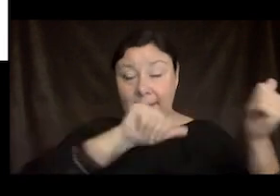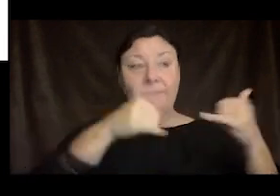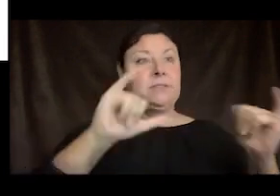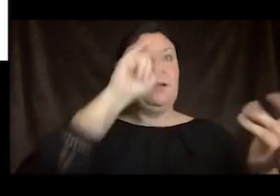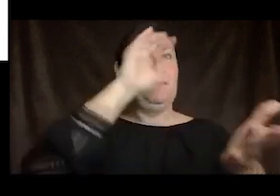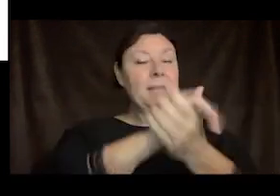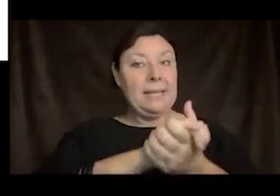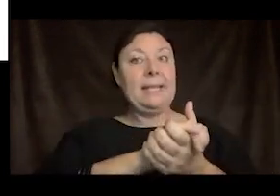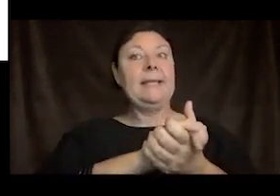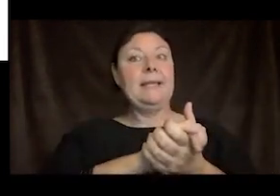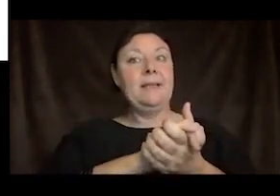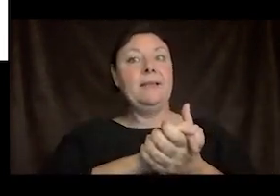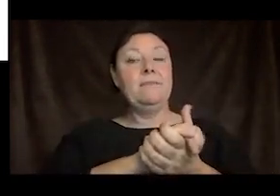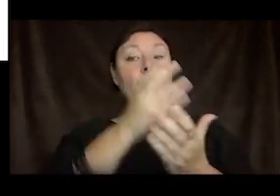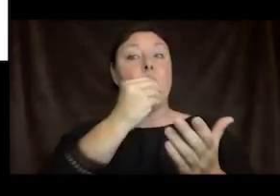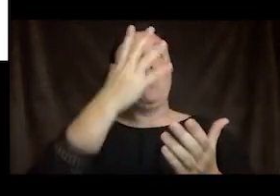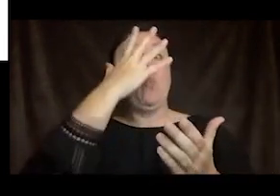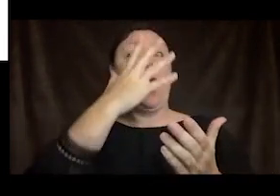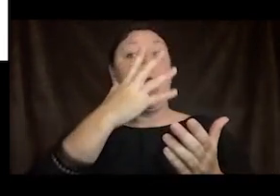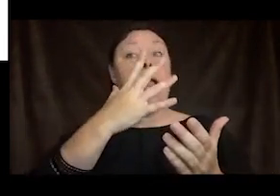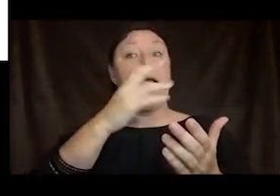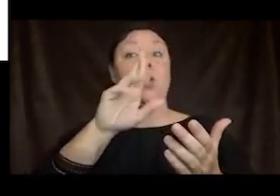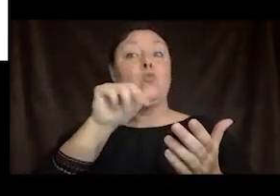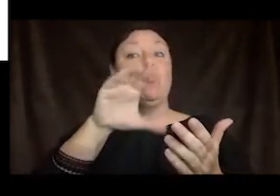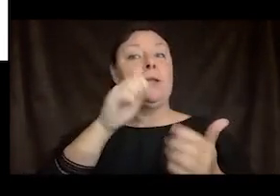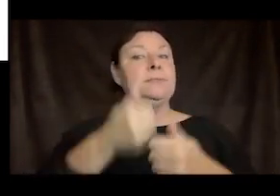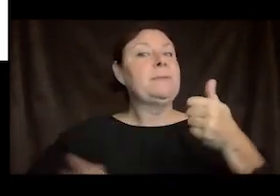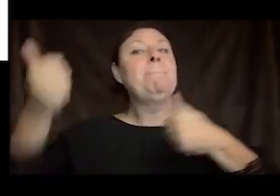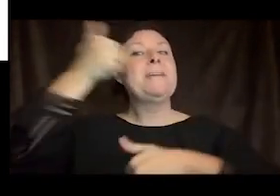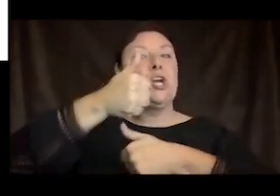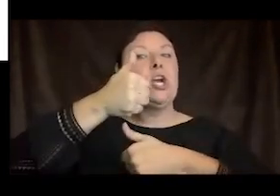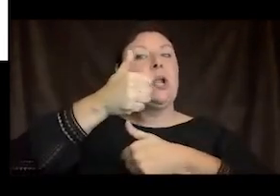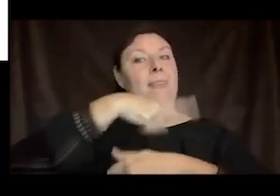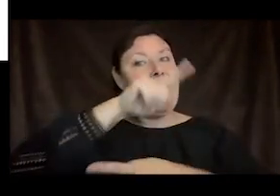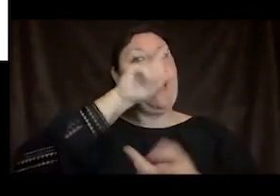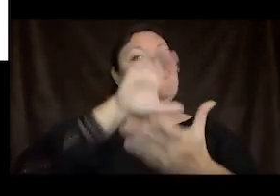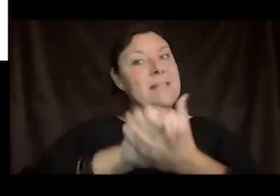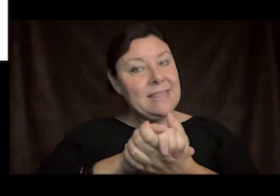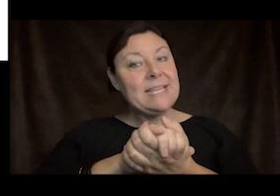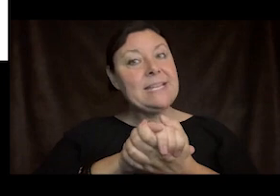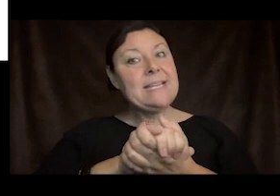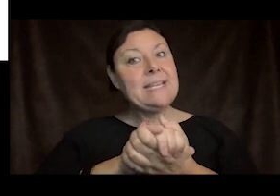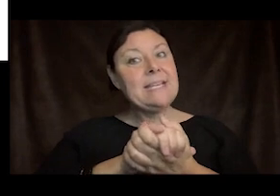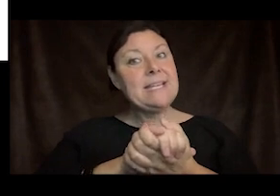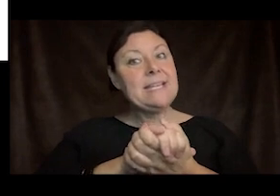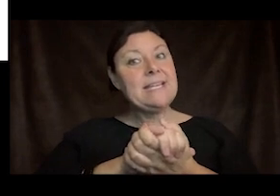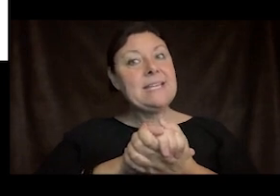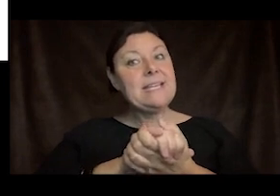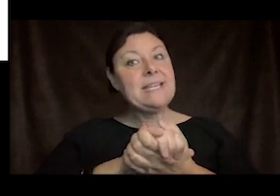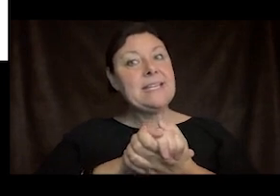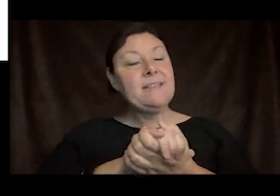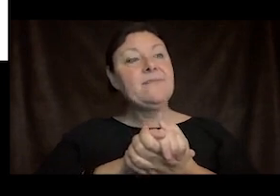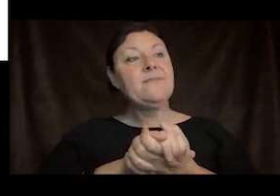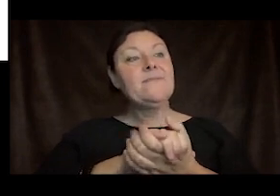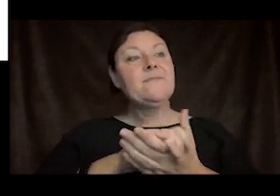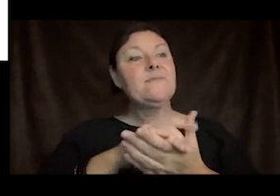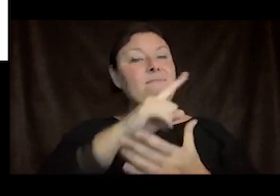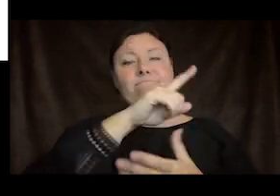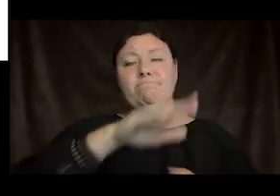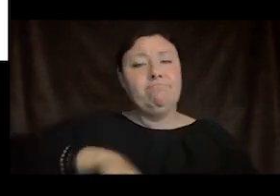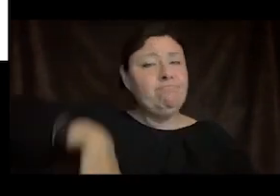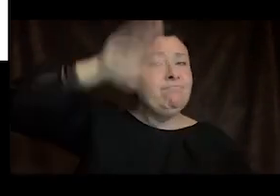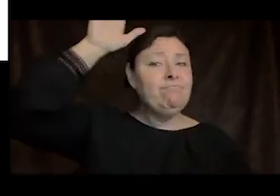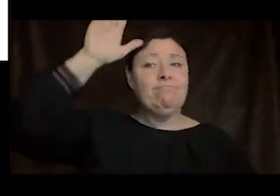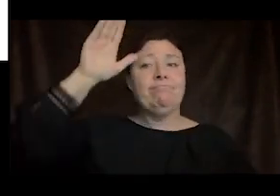believing that the white race is superior, believing that what they think and believe and have been raised with all their